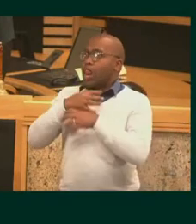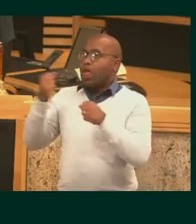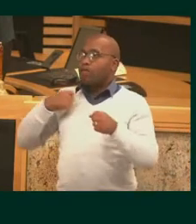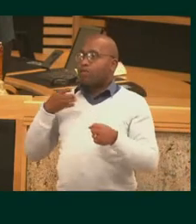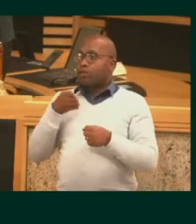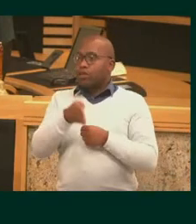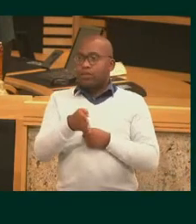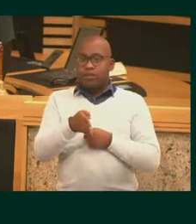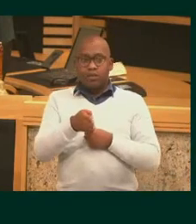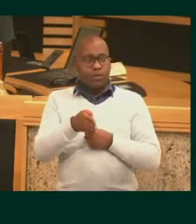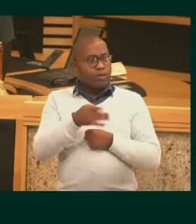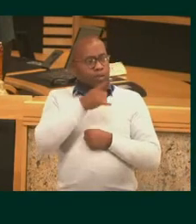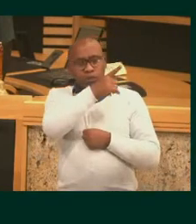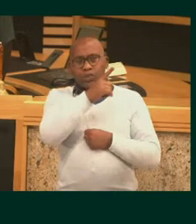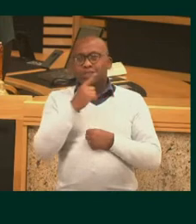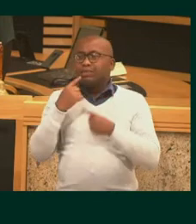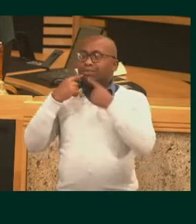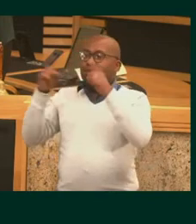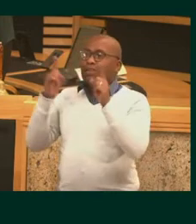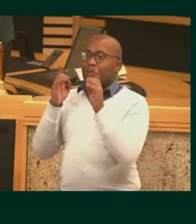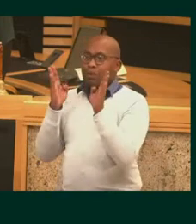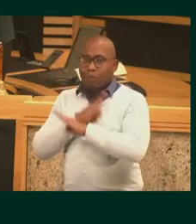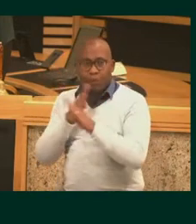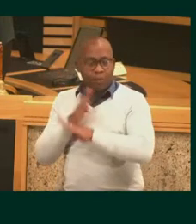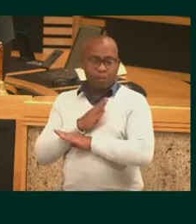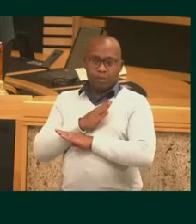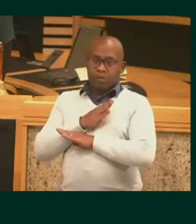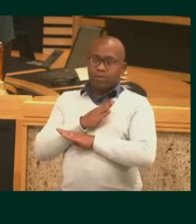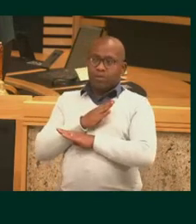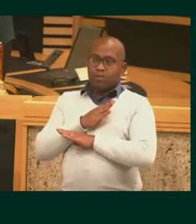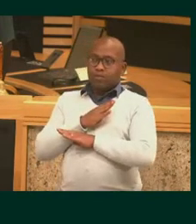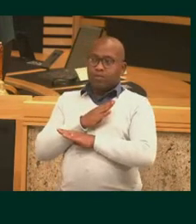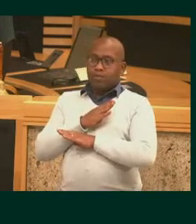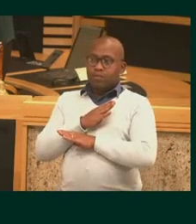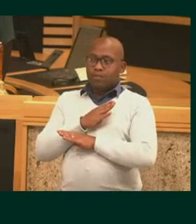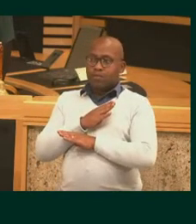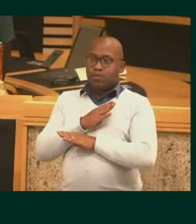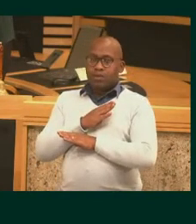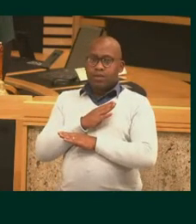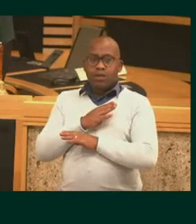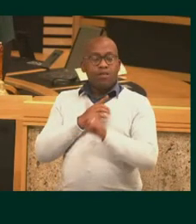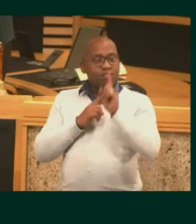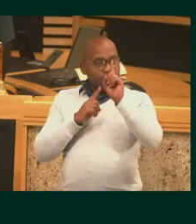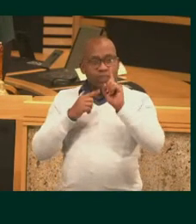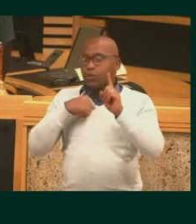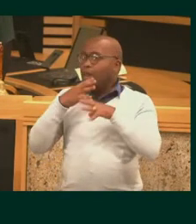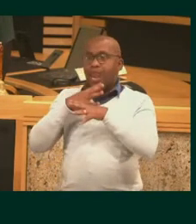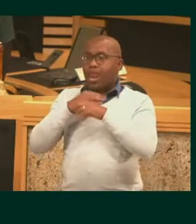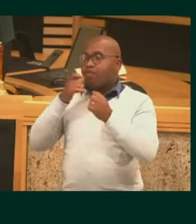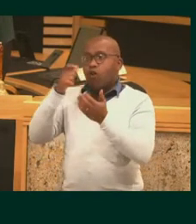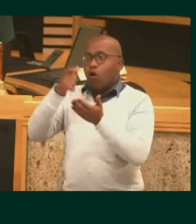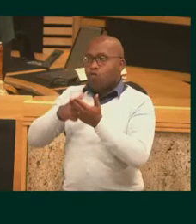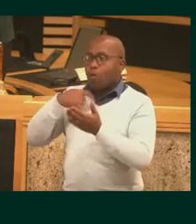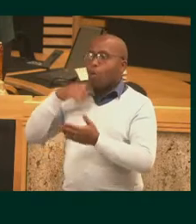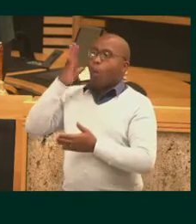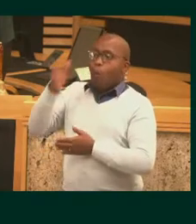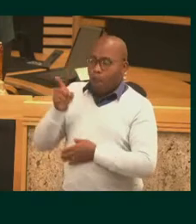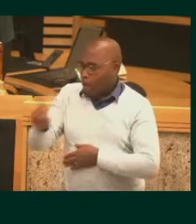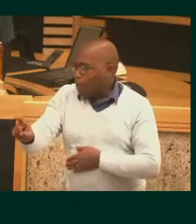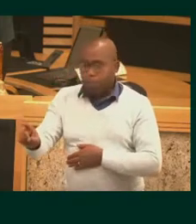act honorable by verifying that the fact that we did not confirm our attendance and